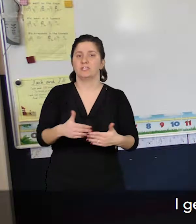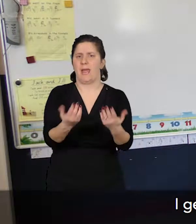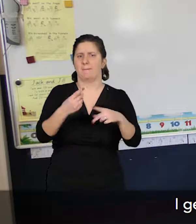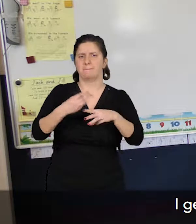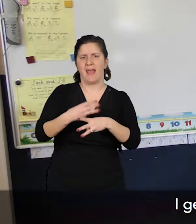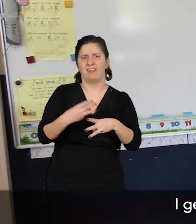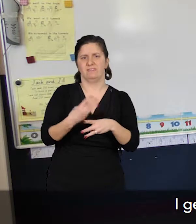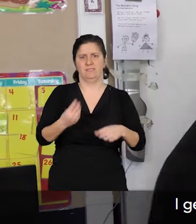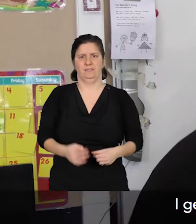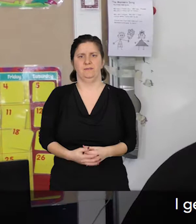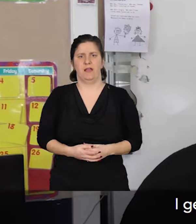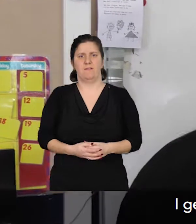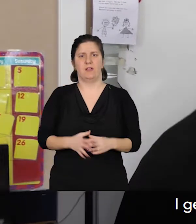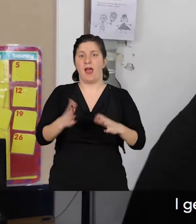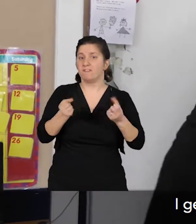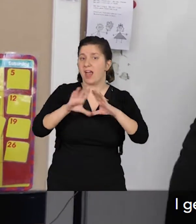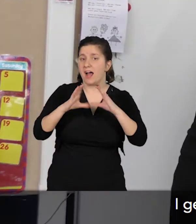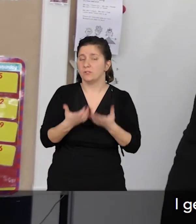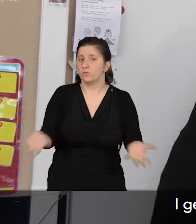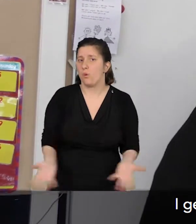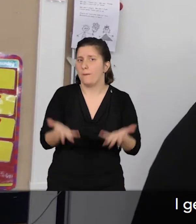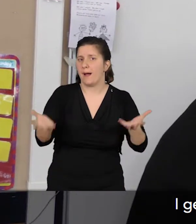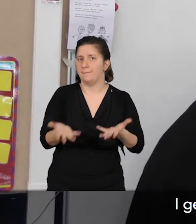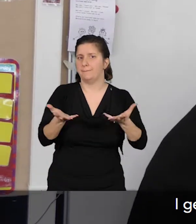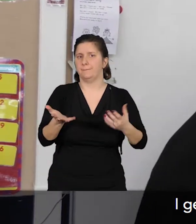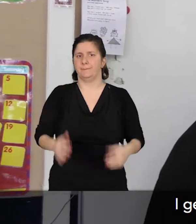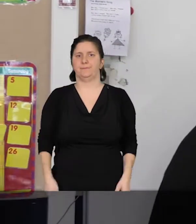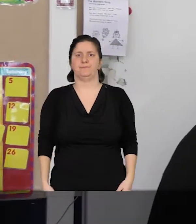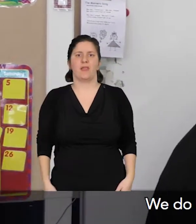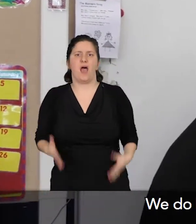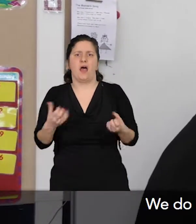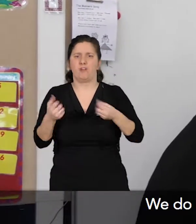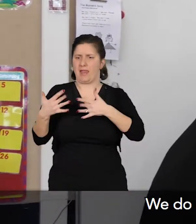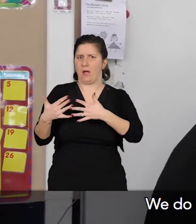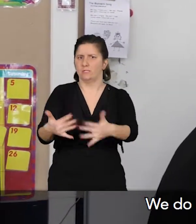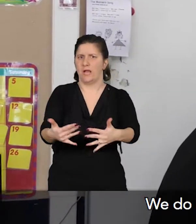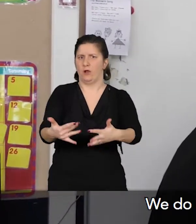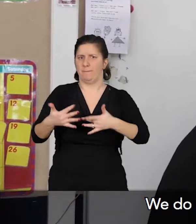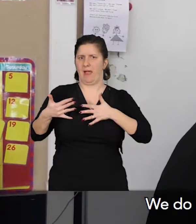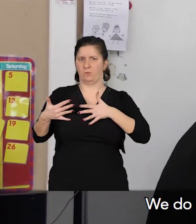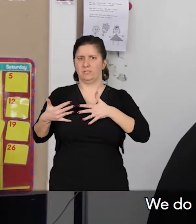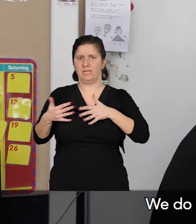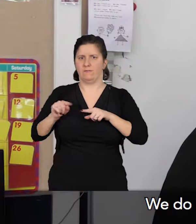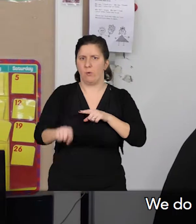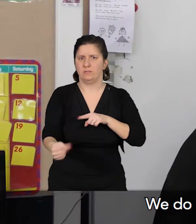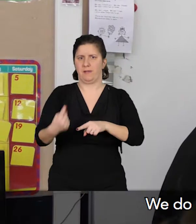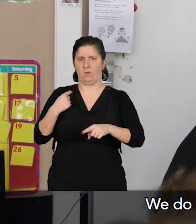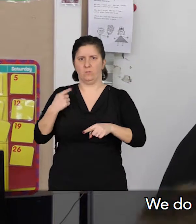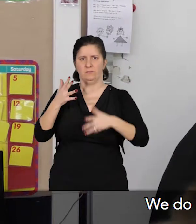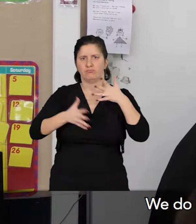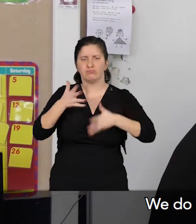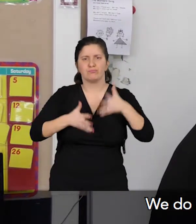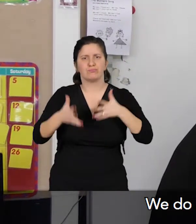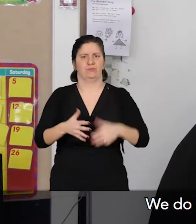day with maths and we do a class warm-up together. We do lots of counting forwards and backwards, which